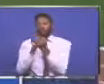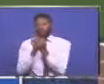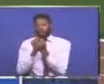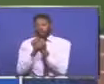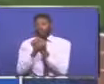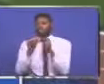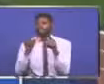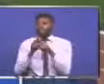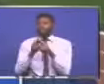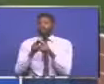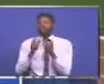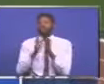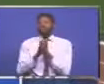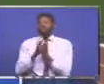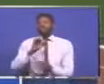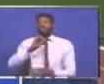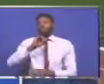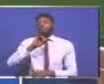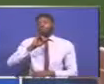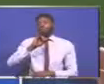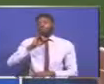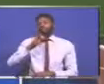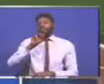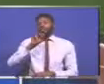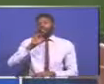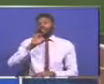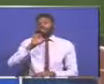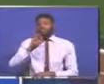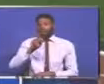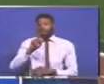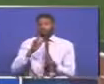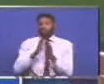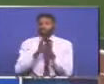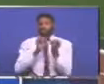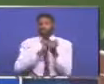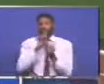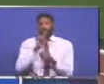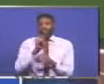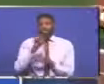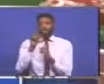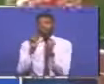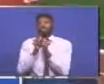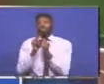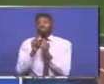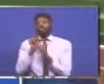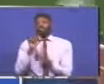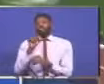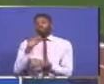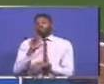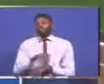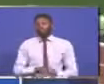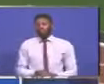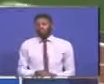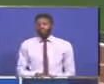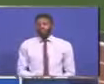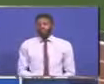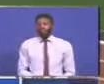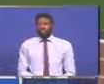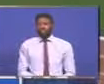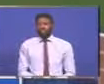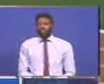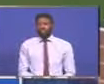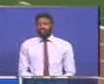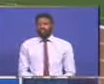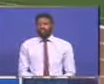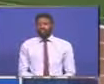compatriot Judy Jepngetich in second place in 15 minutes, 11.52 seconds. Challenging on the outside is Teresia Gatteri,